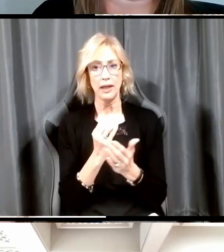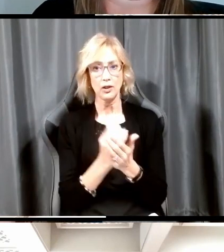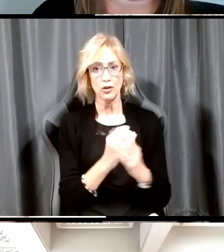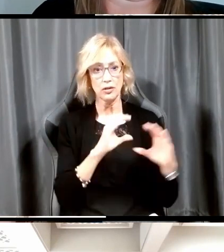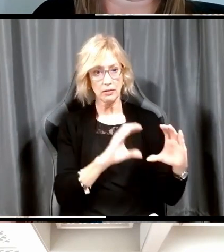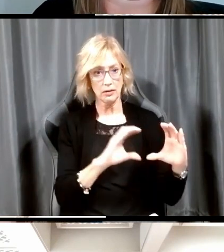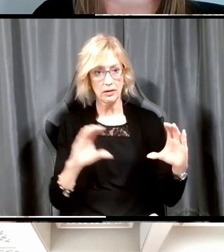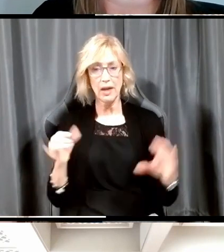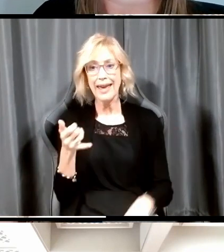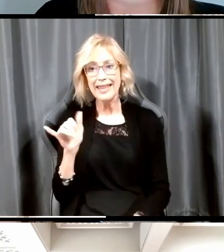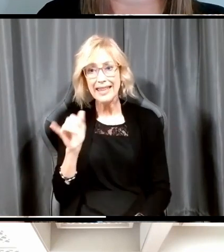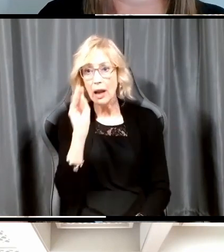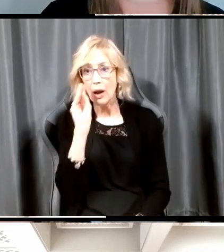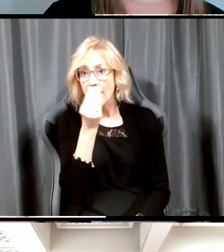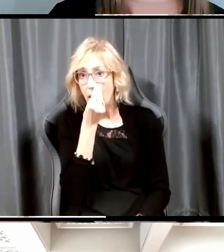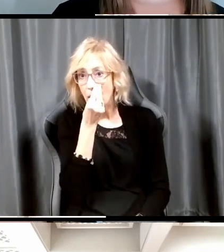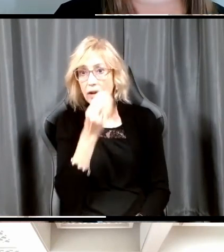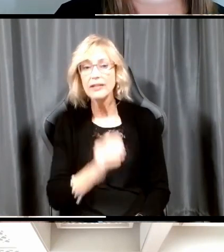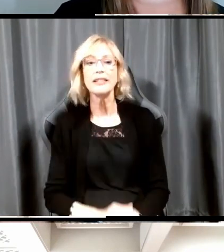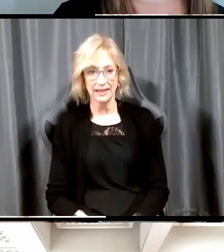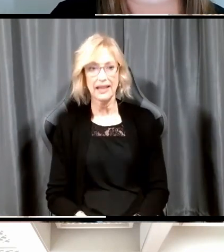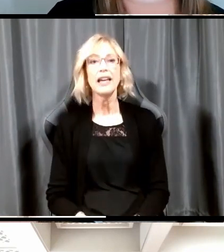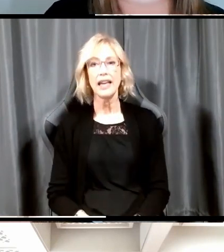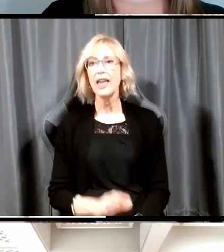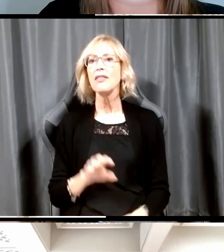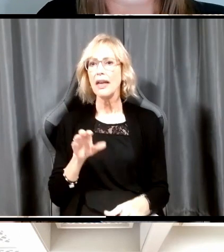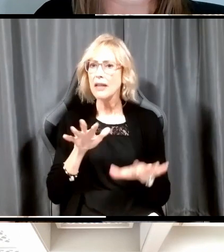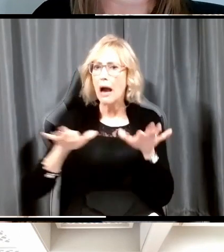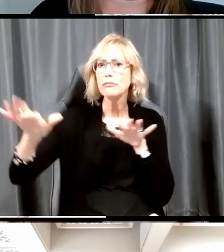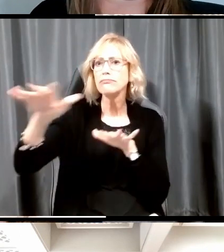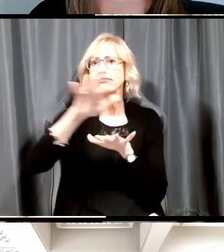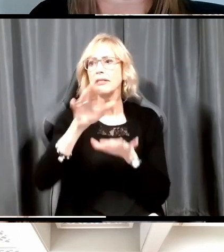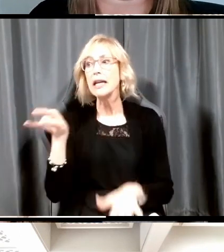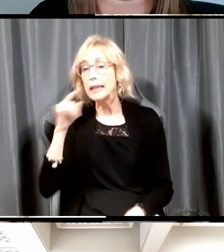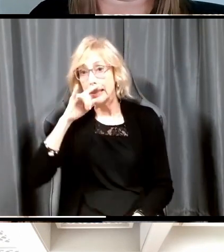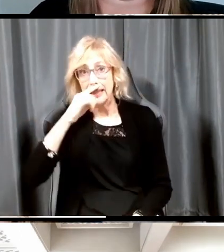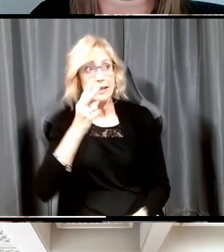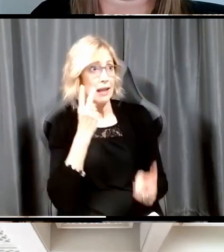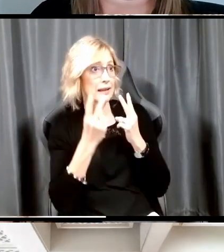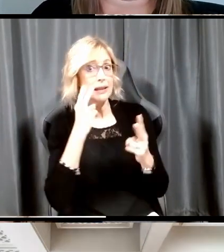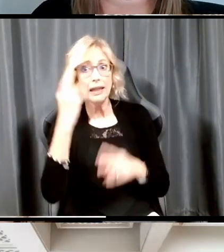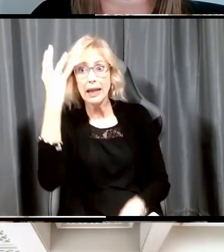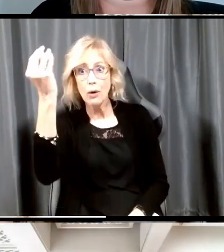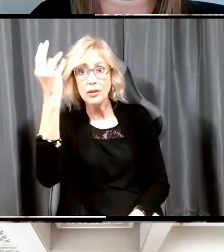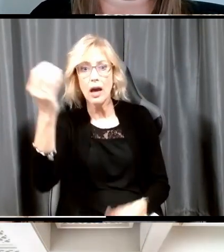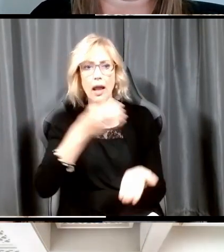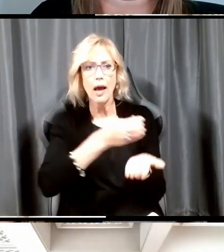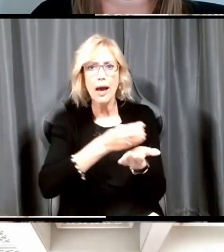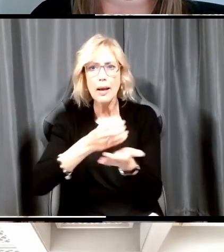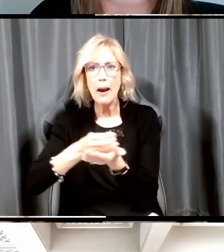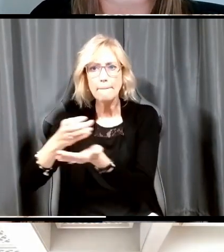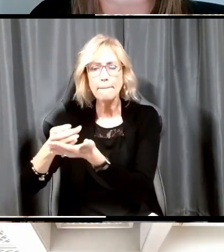We have a yellow flower buttercup that's found in our environment, so kids can see it within their environment. We have cups of